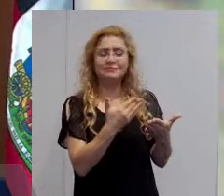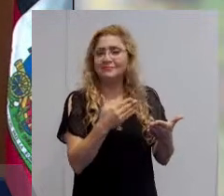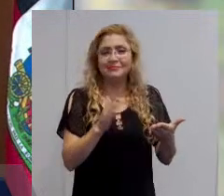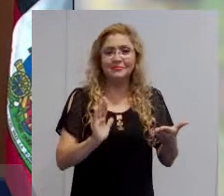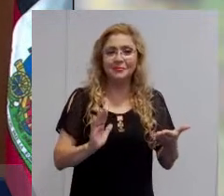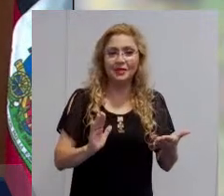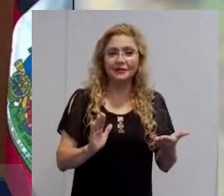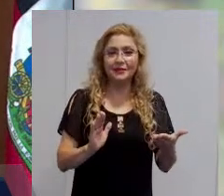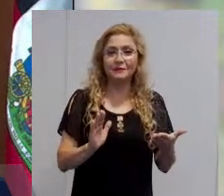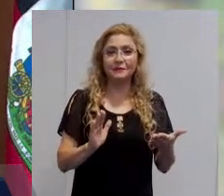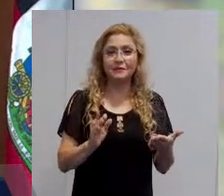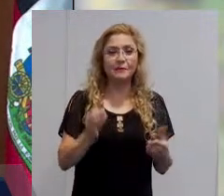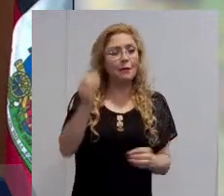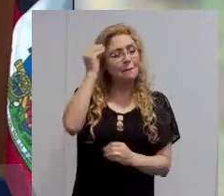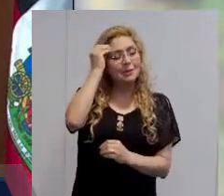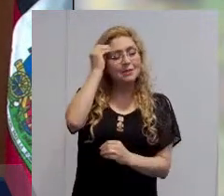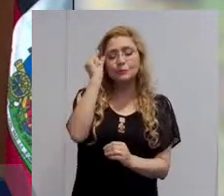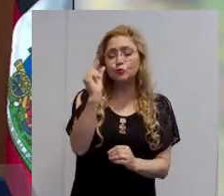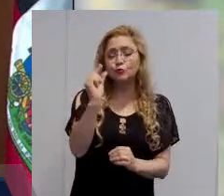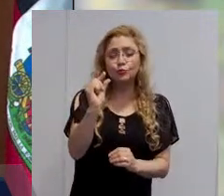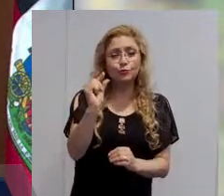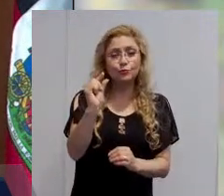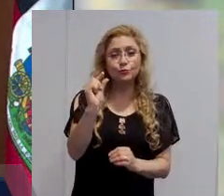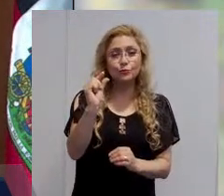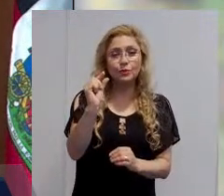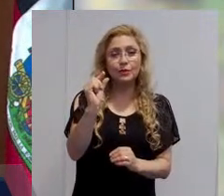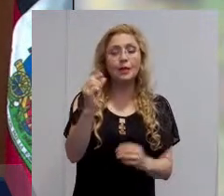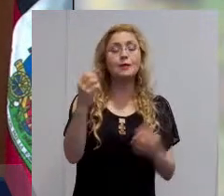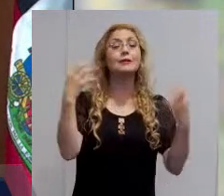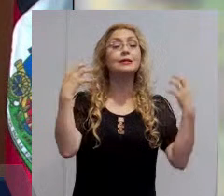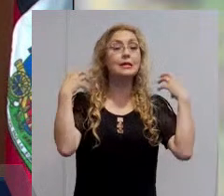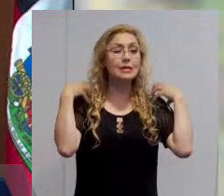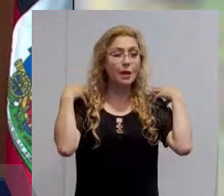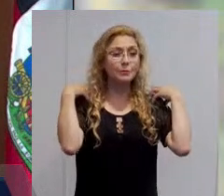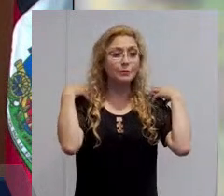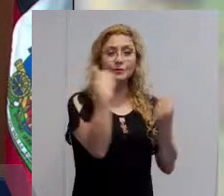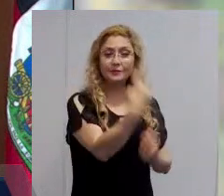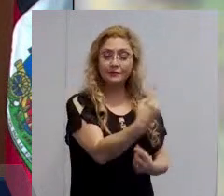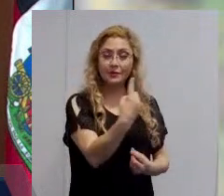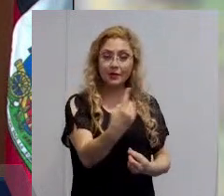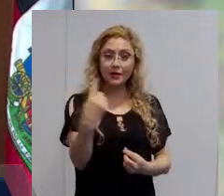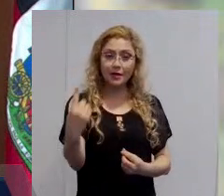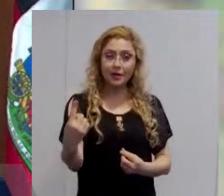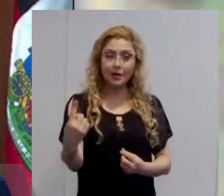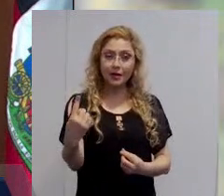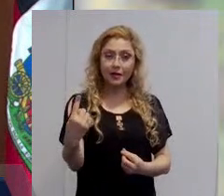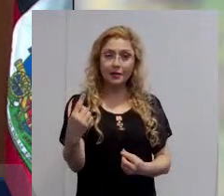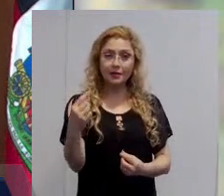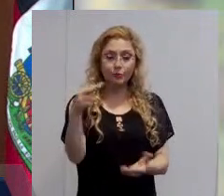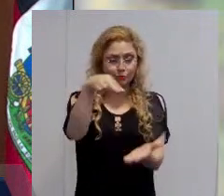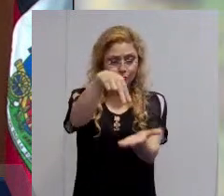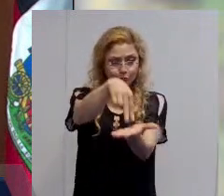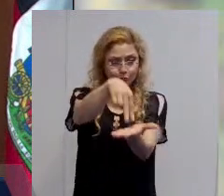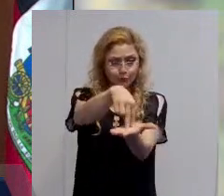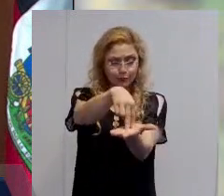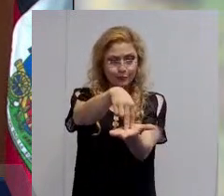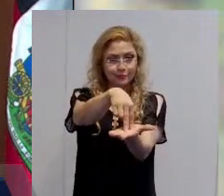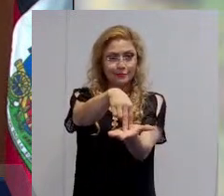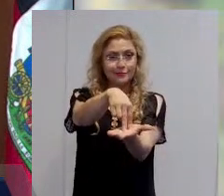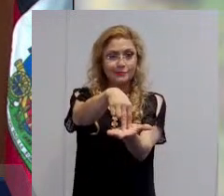our journals. And let us think a little about the responsibilities of each